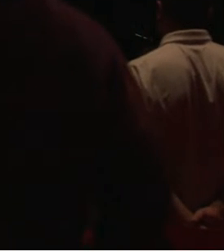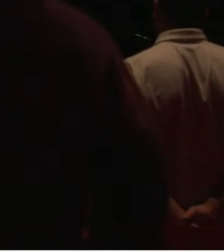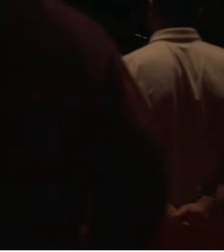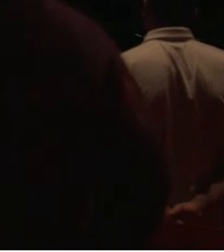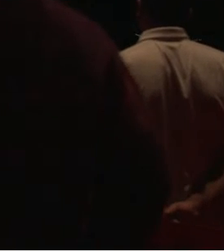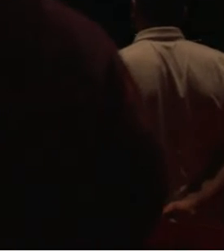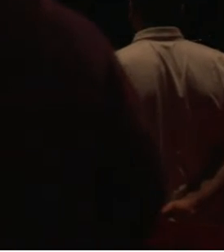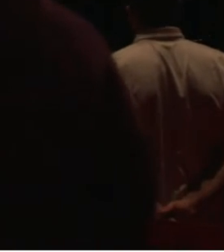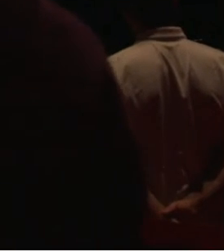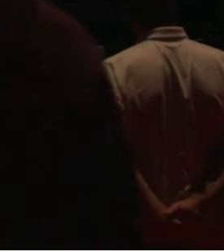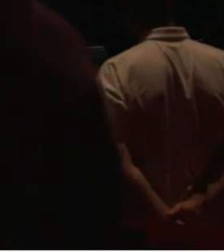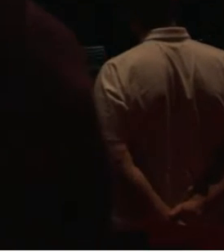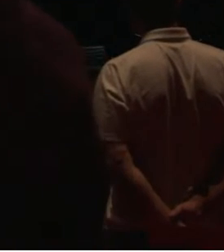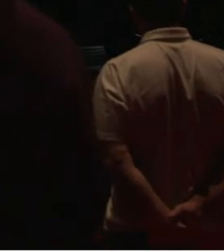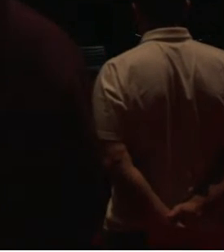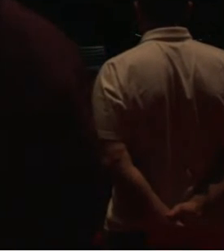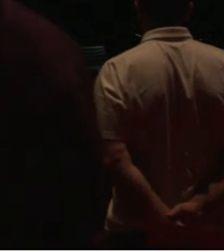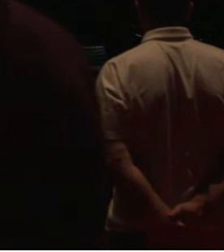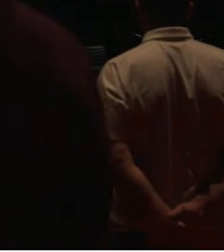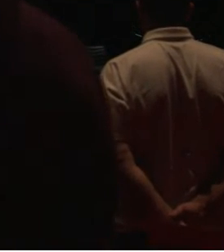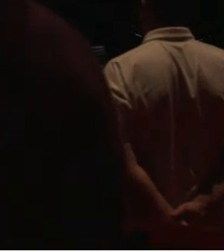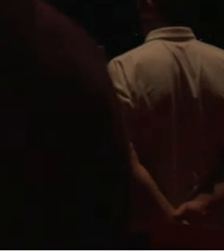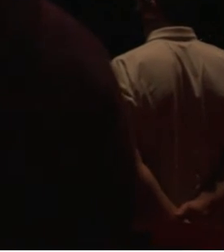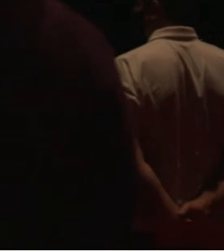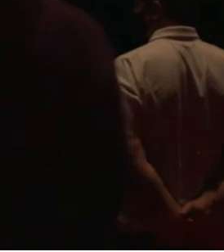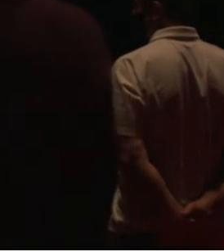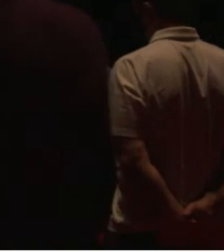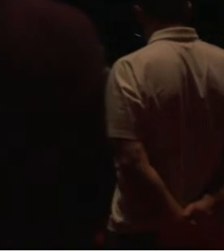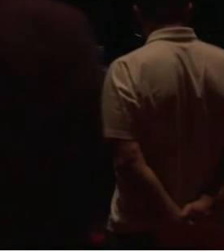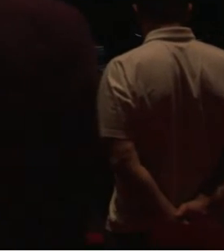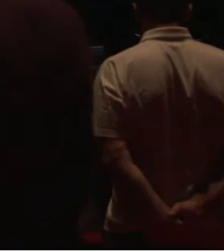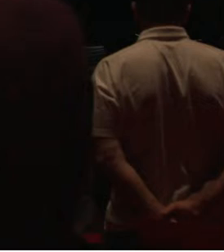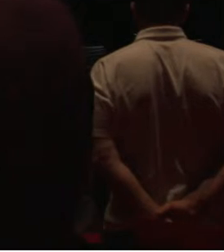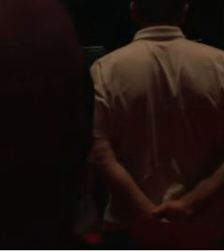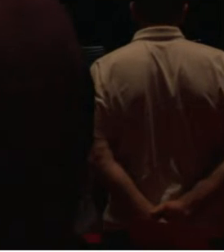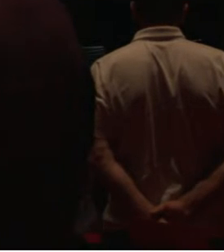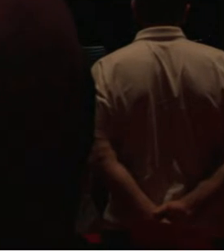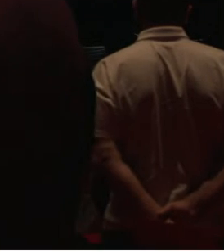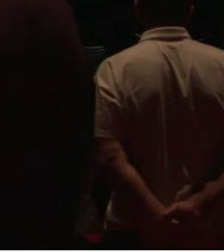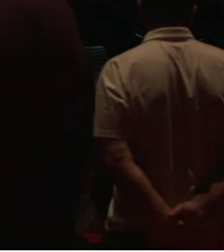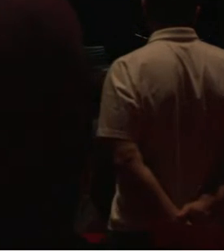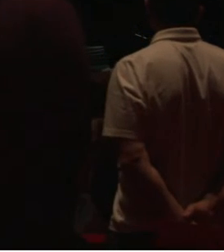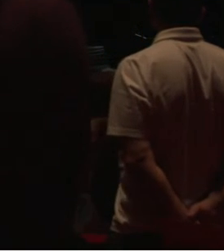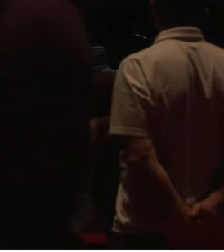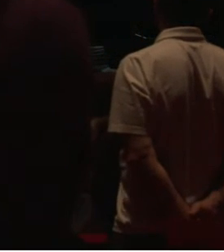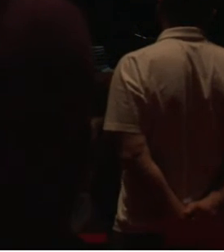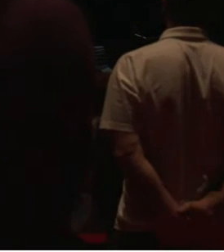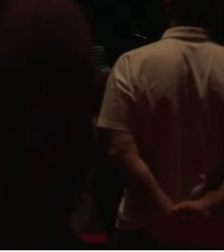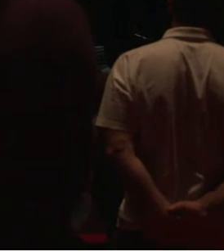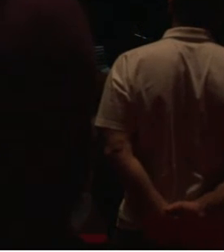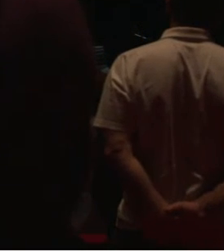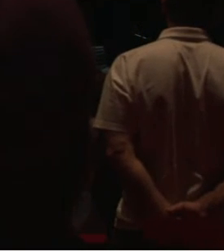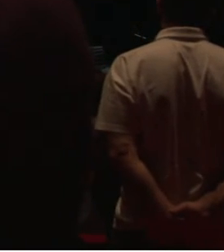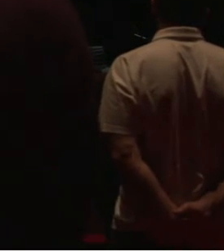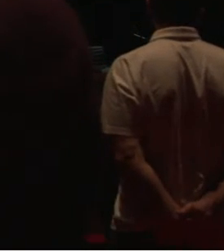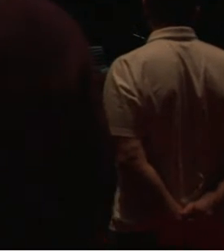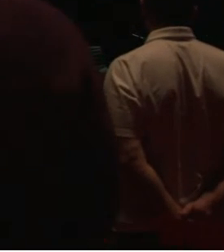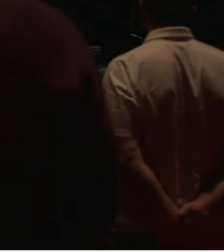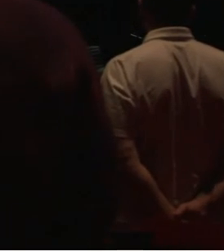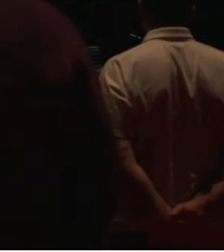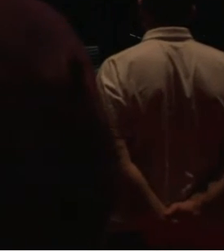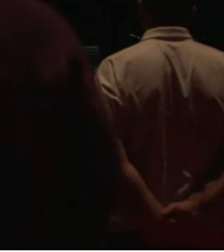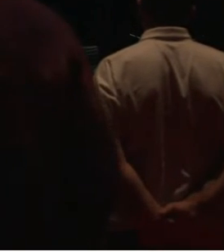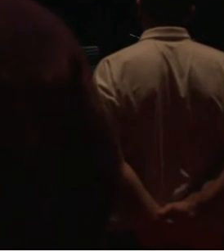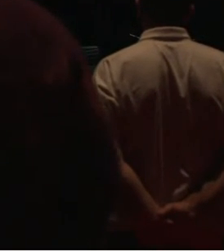And we sing this to Sacheen as well, to bring honor and healing. So